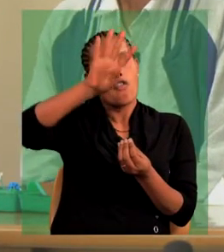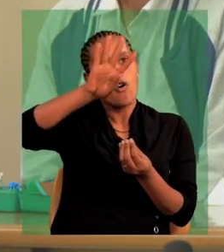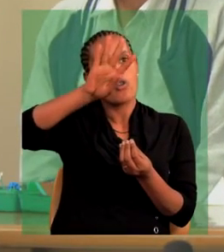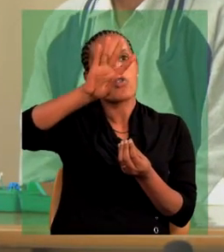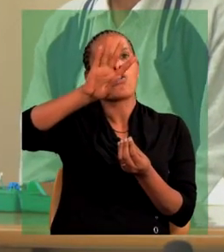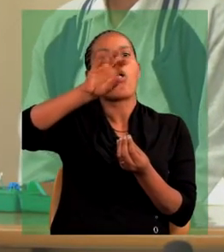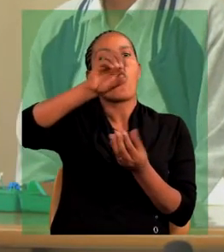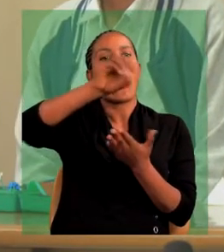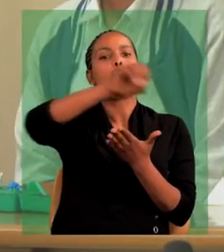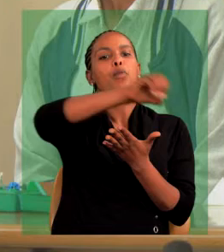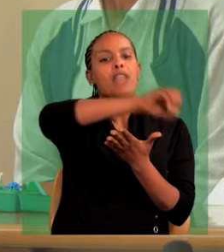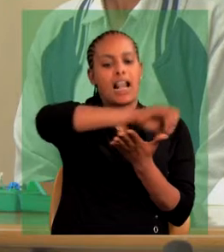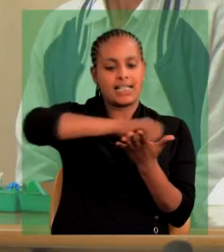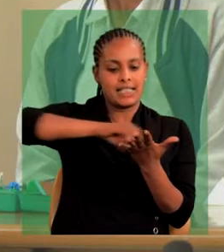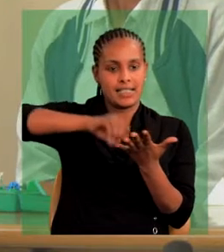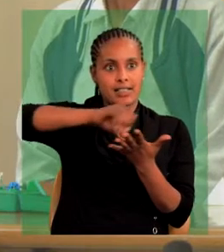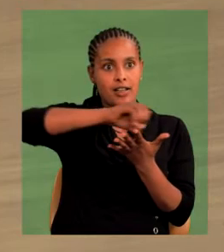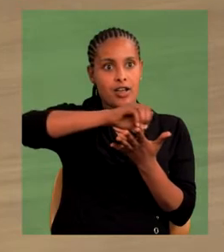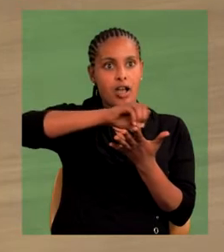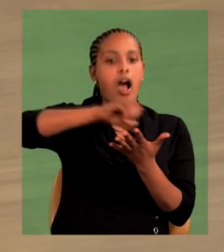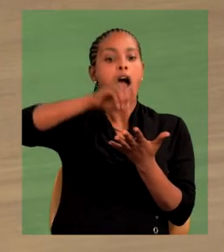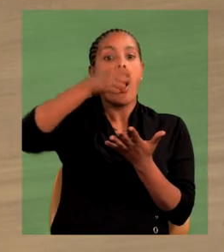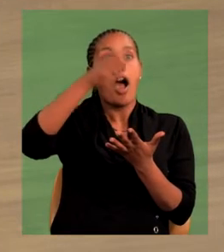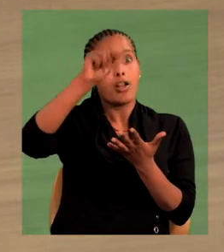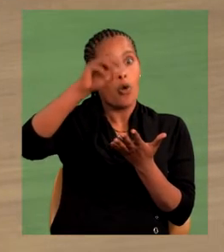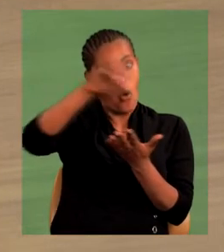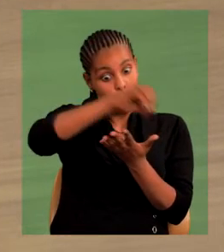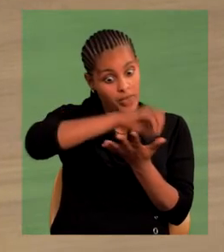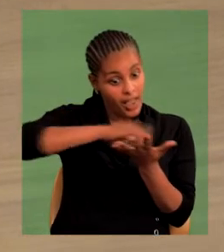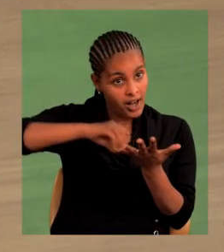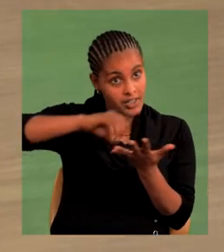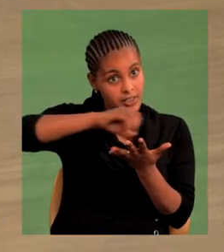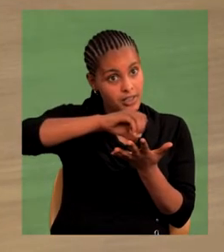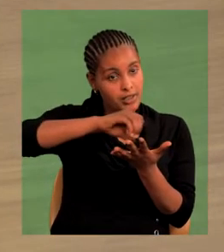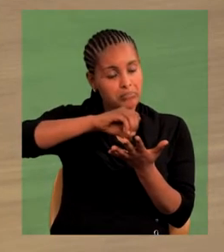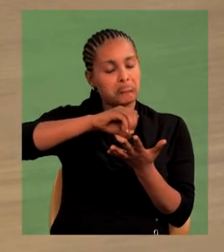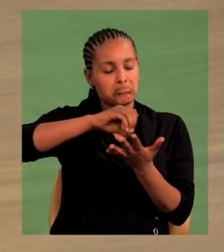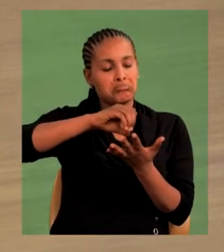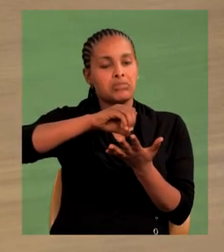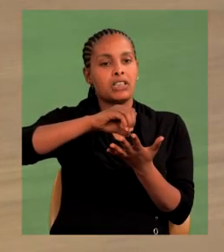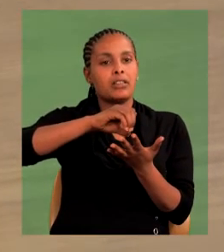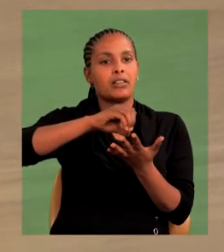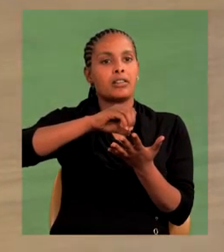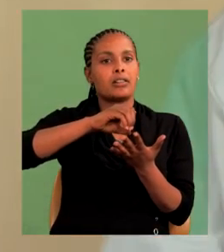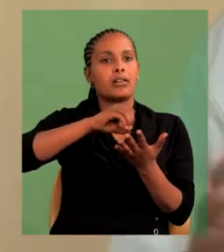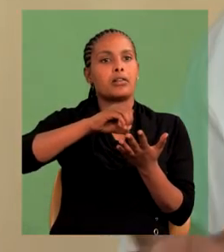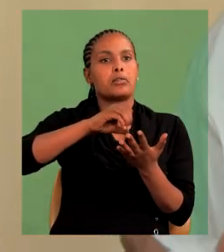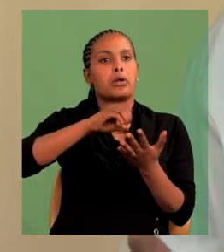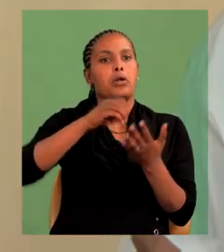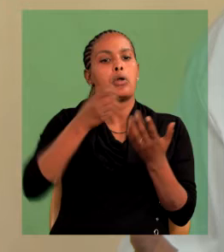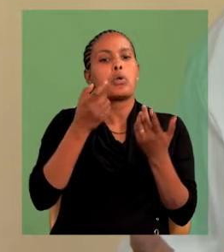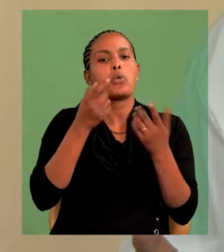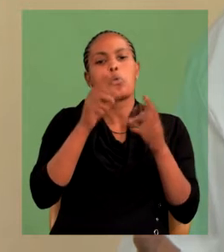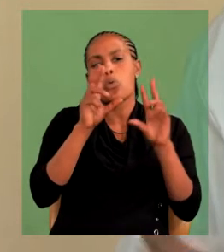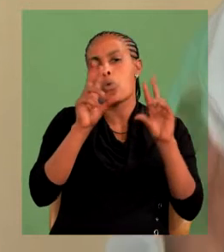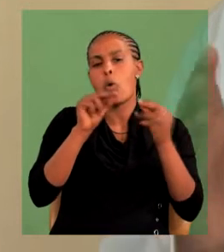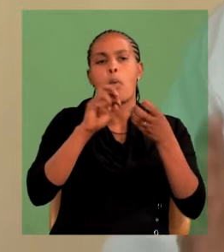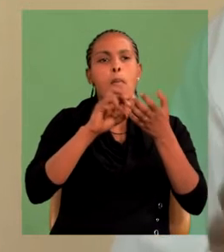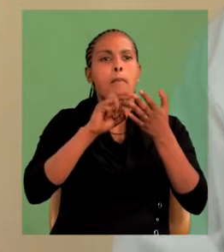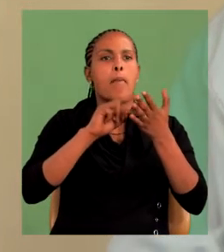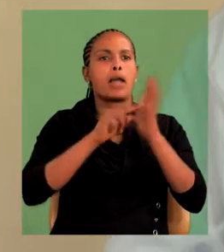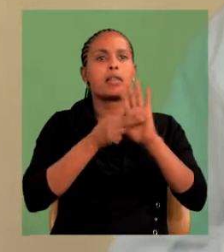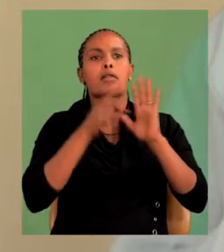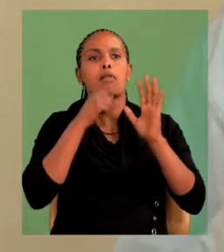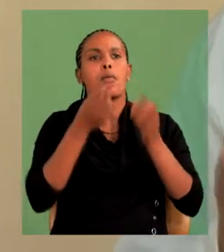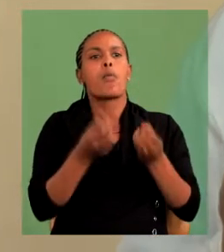orbitals. An orbital, no matter what, no matter when, can't